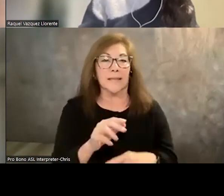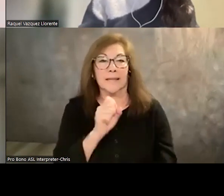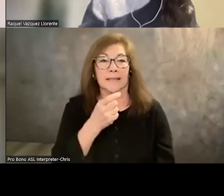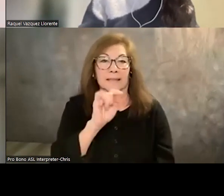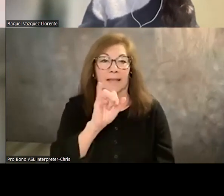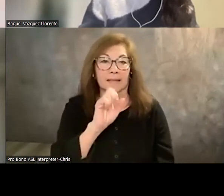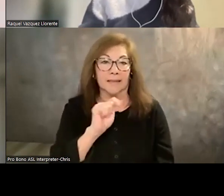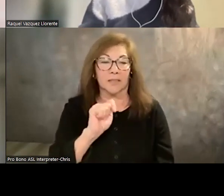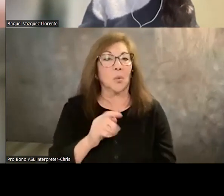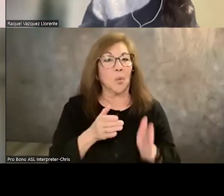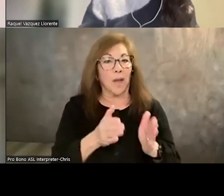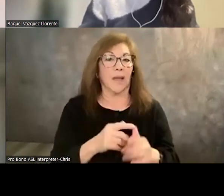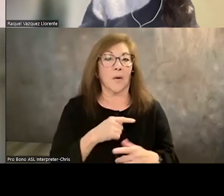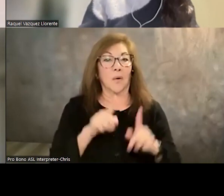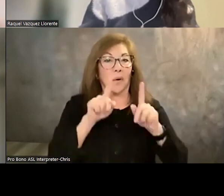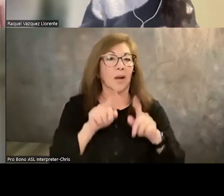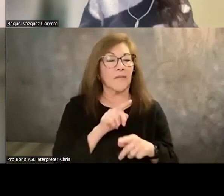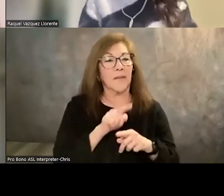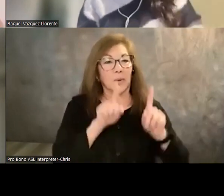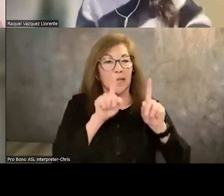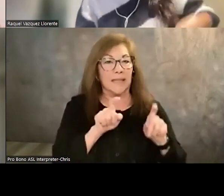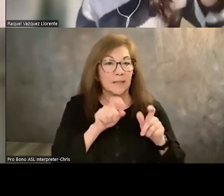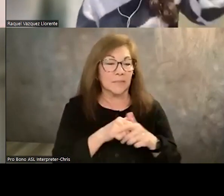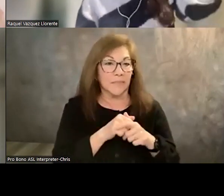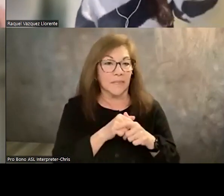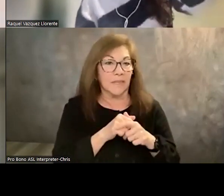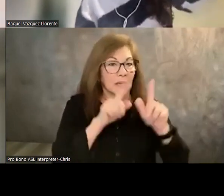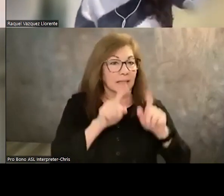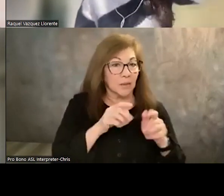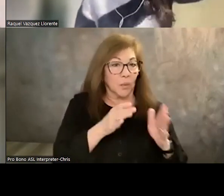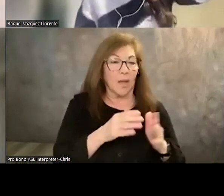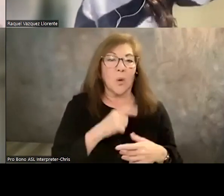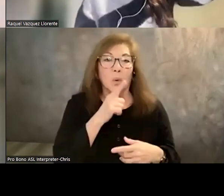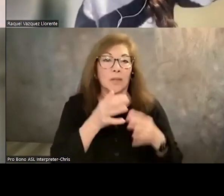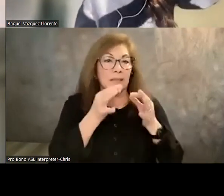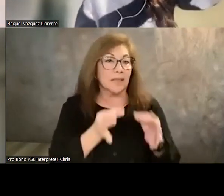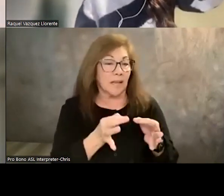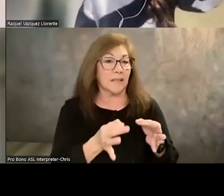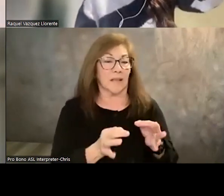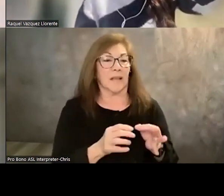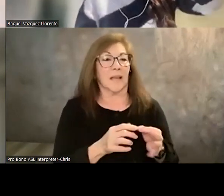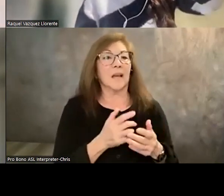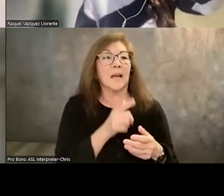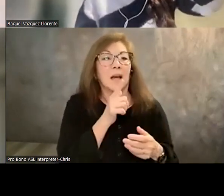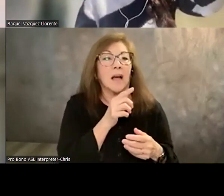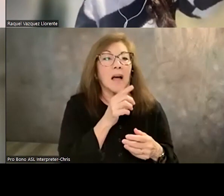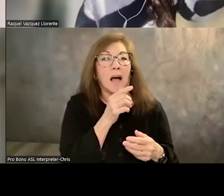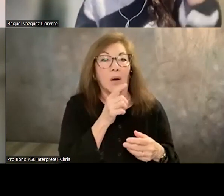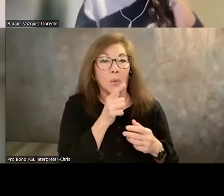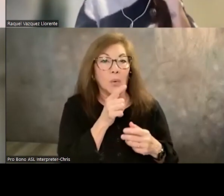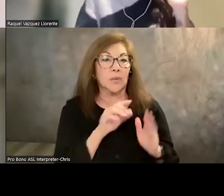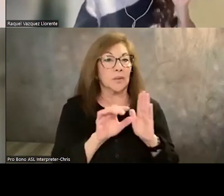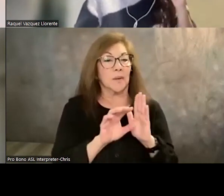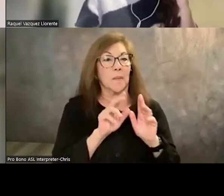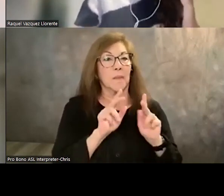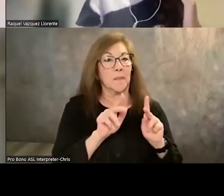know, testy way? Like, who does get to decide how that person's image is used? Or not is a question